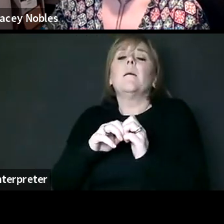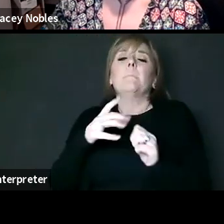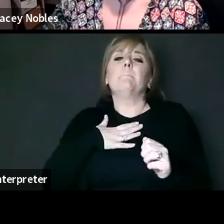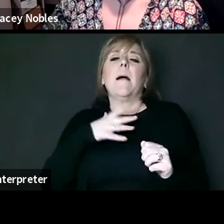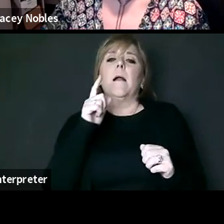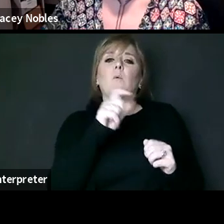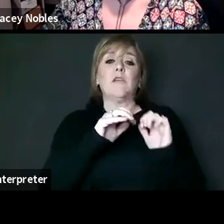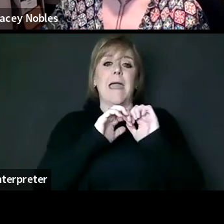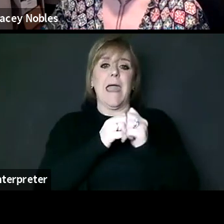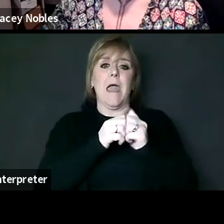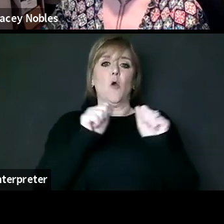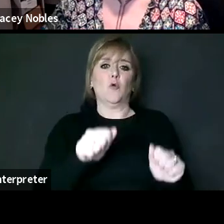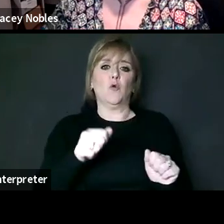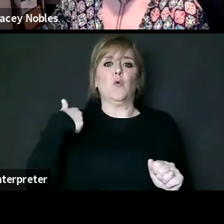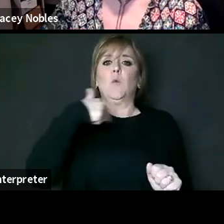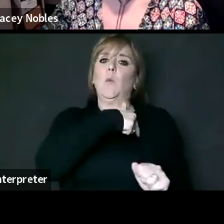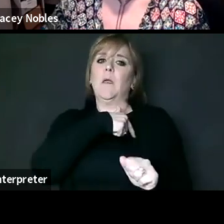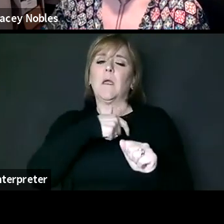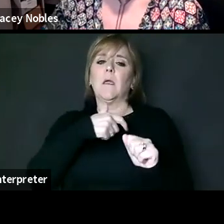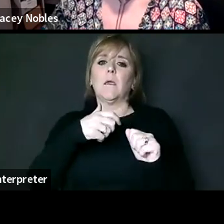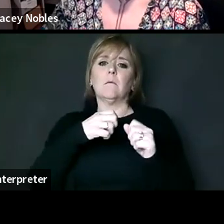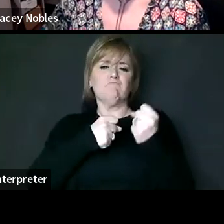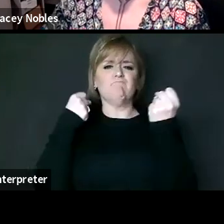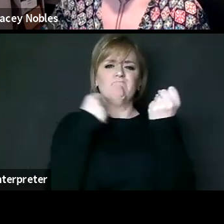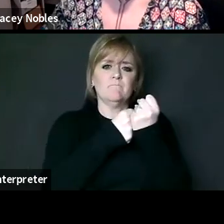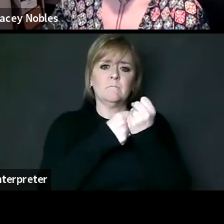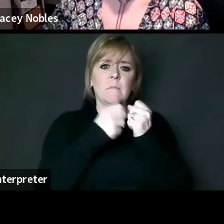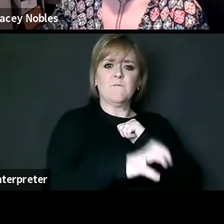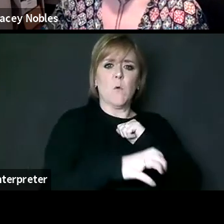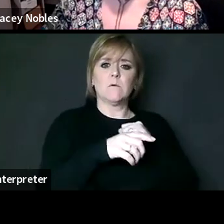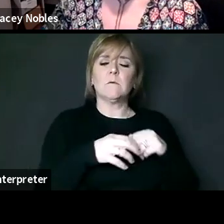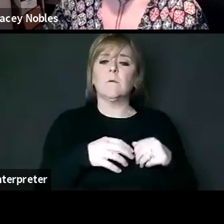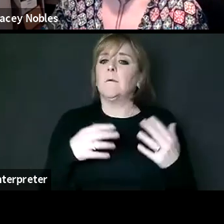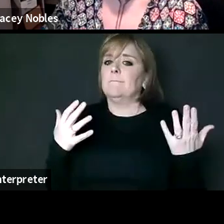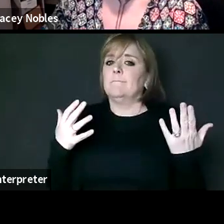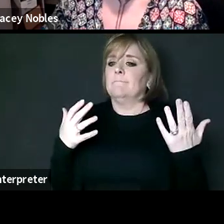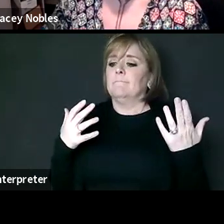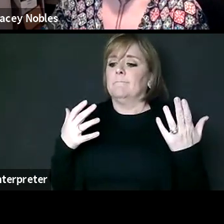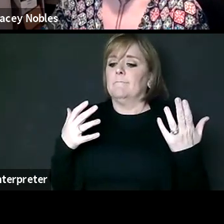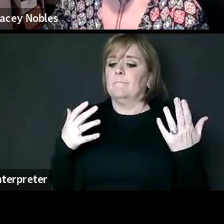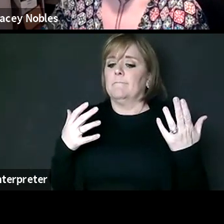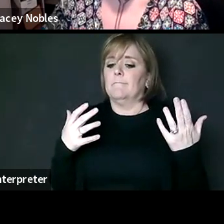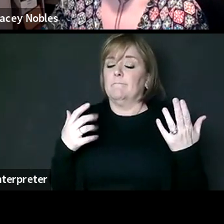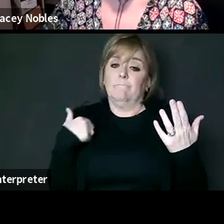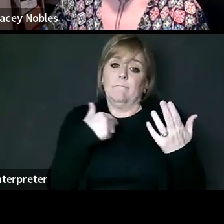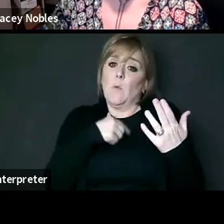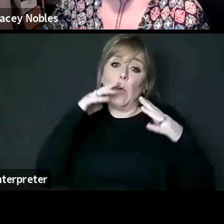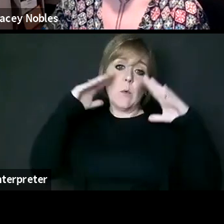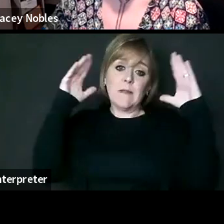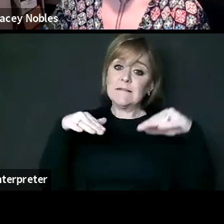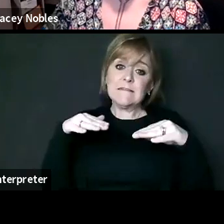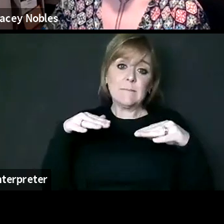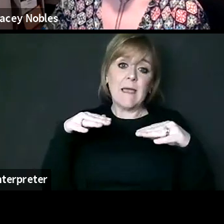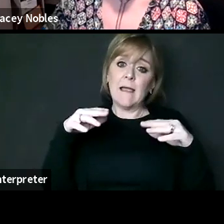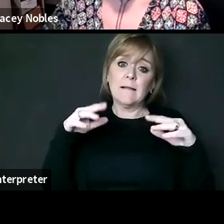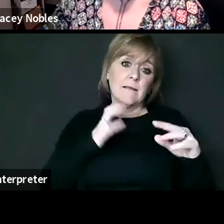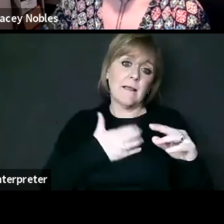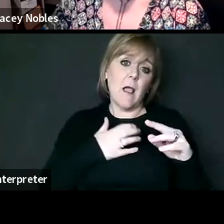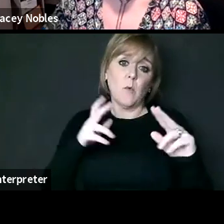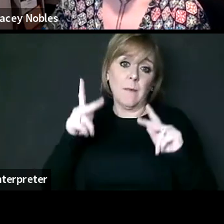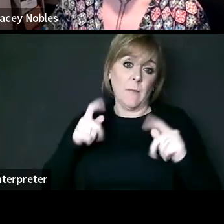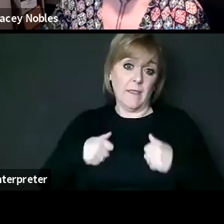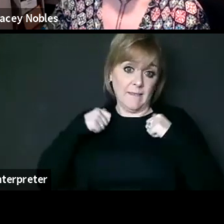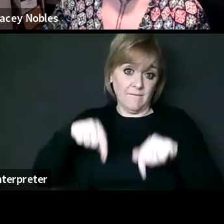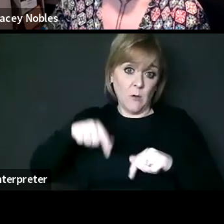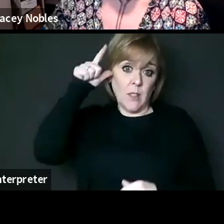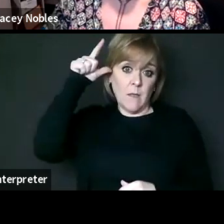we enforce it, that is? I guess would largely be, we would expect our citizens to comply. I don't think we